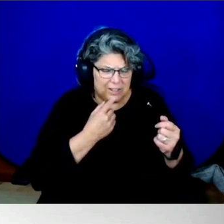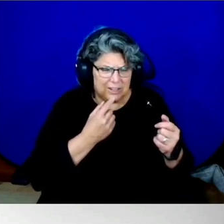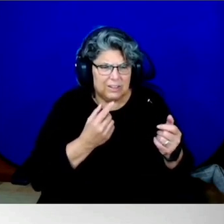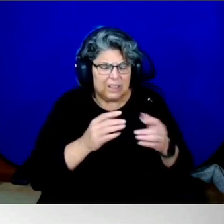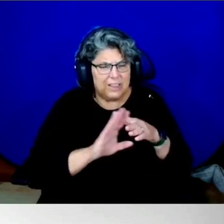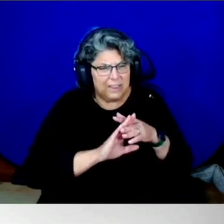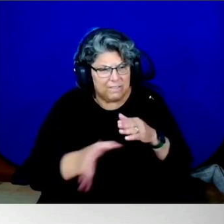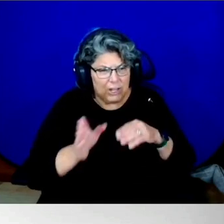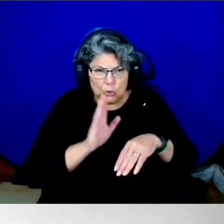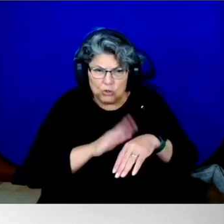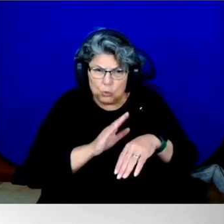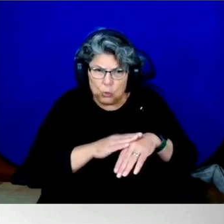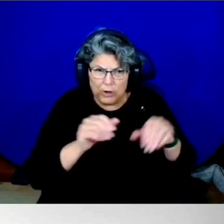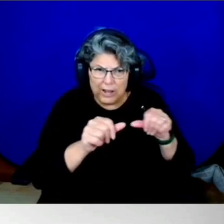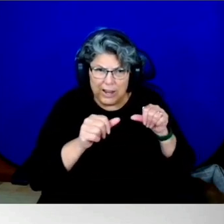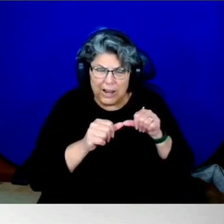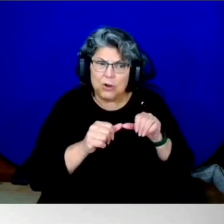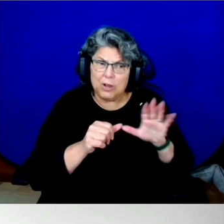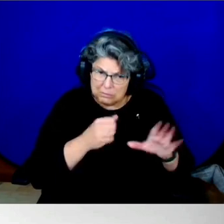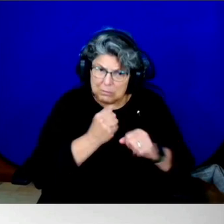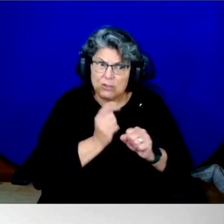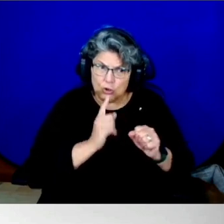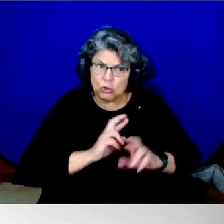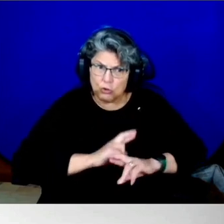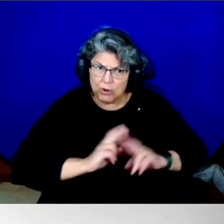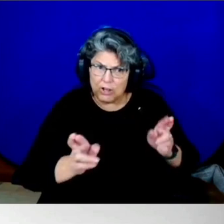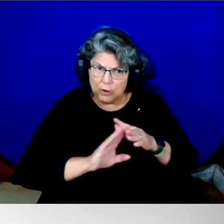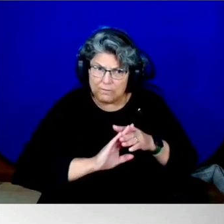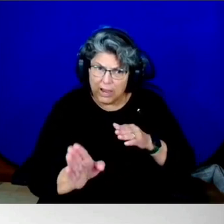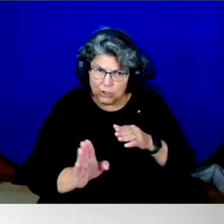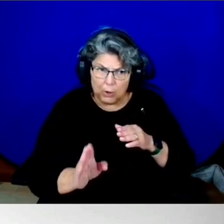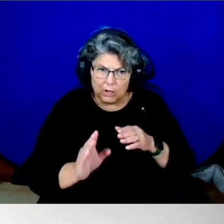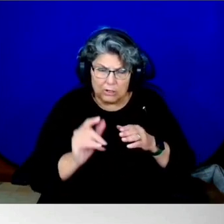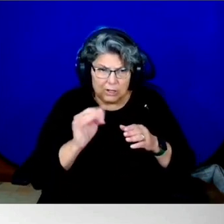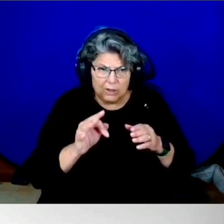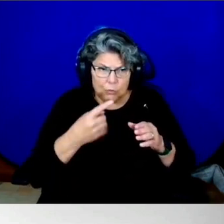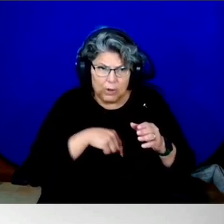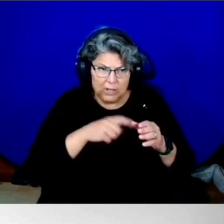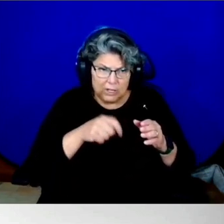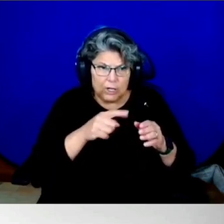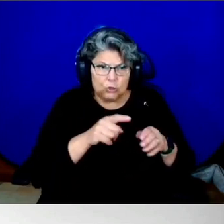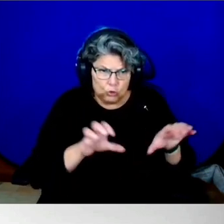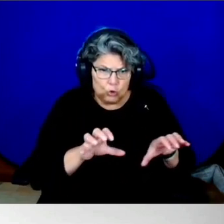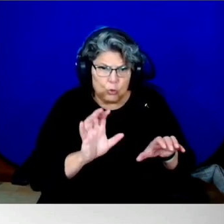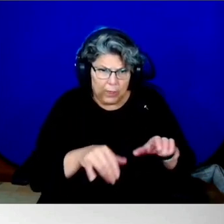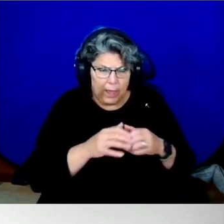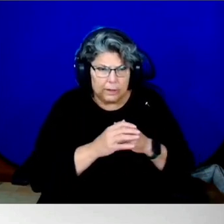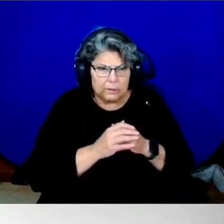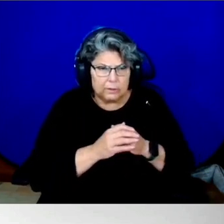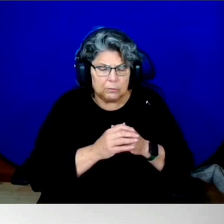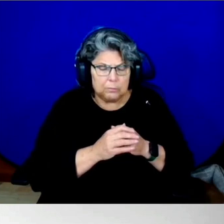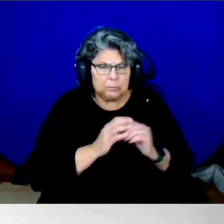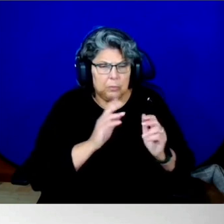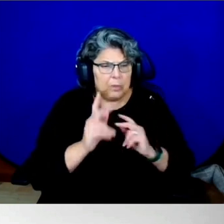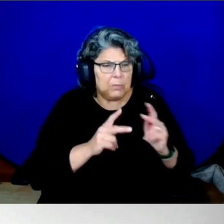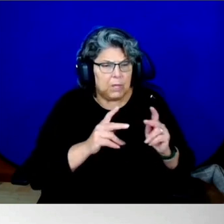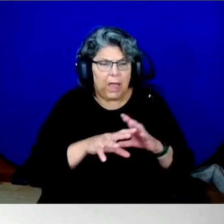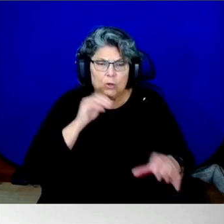warning areas, we need to ensure you are ready to evacuate if we need to at that point in time. Folks that are outside of an